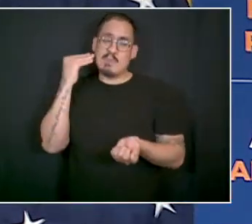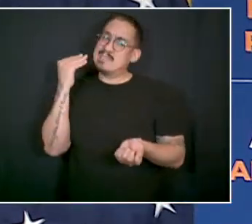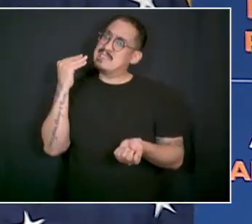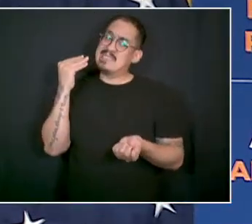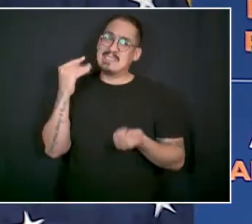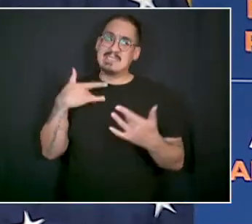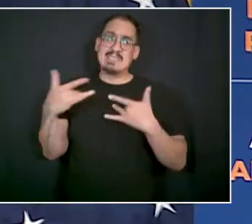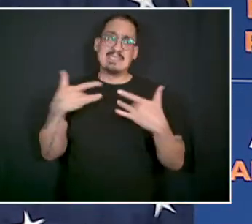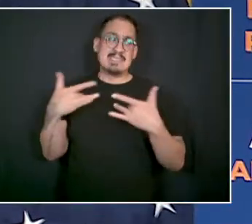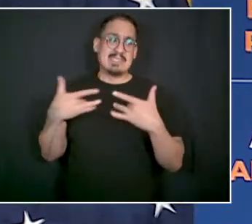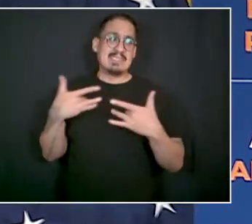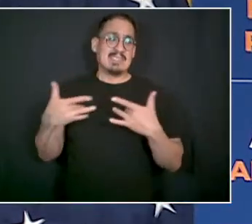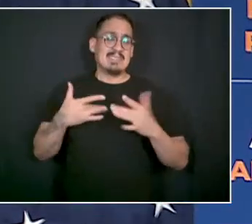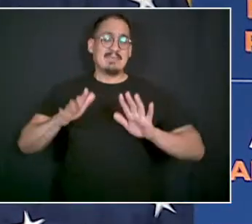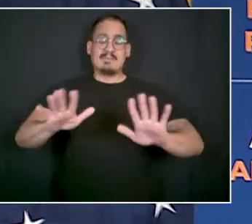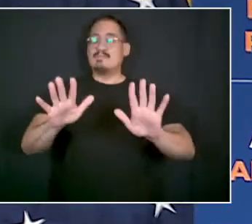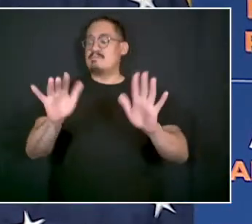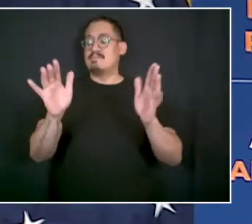clear on the record.